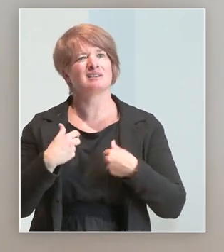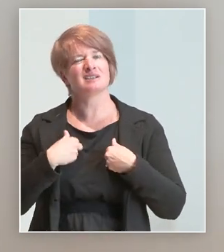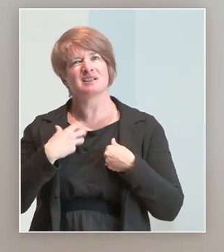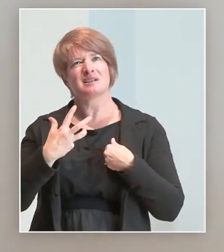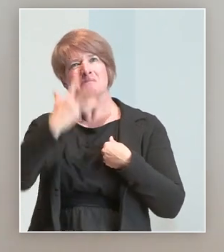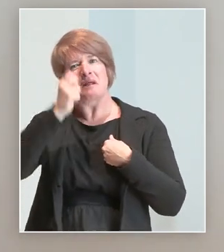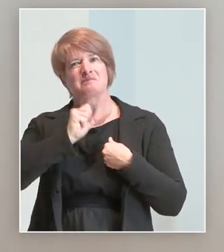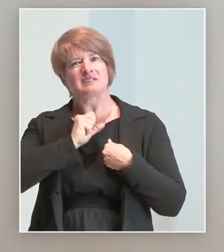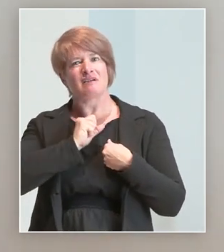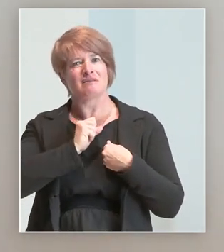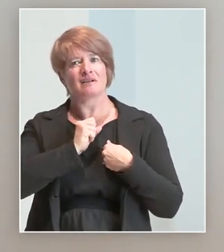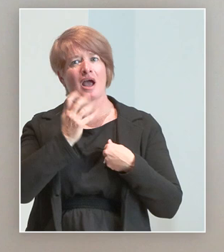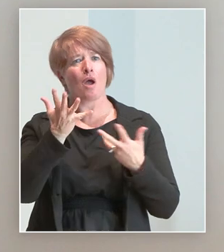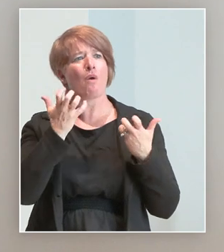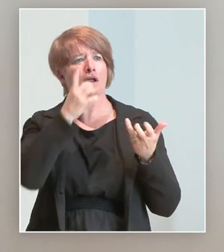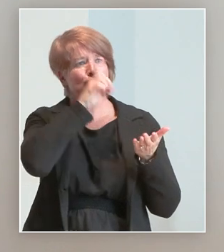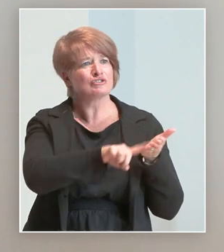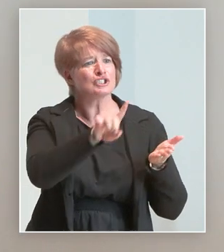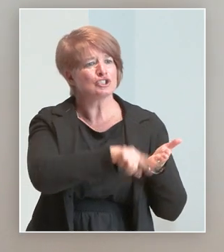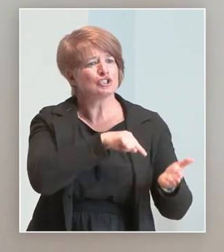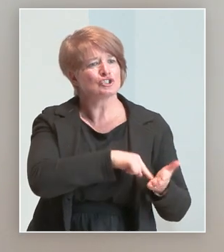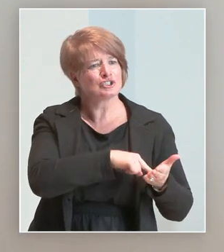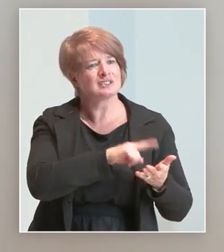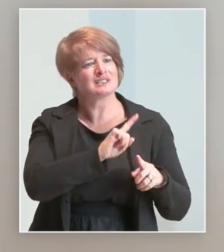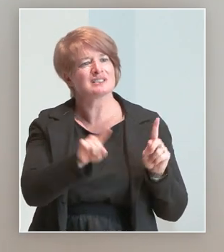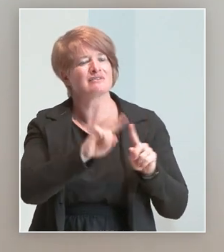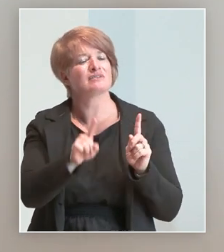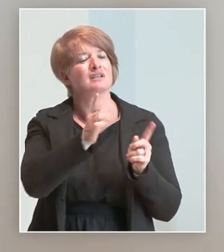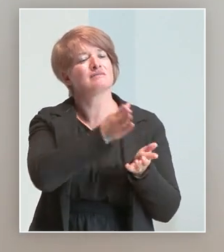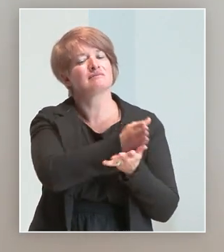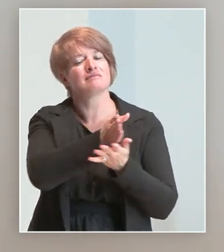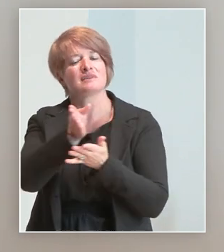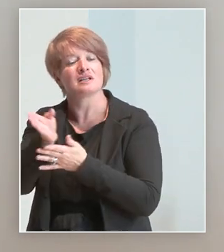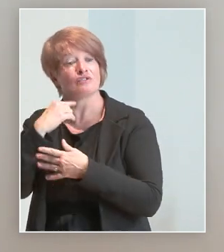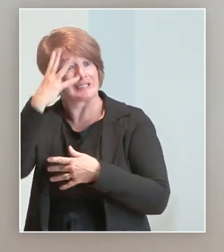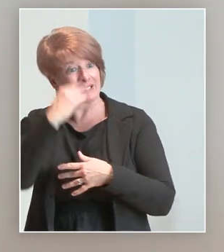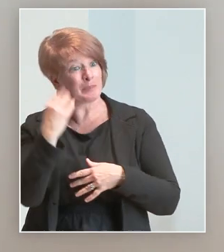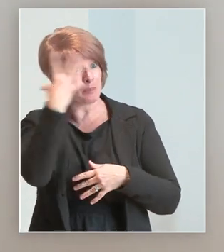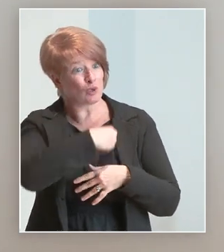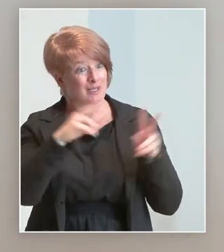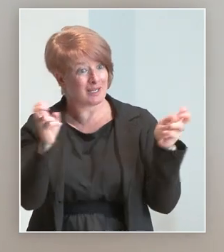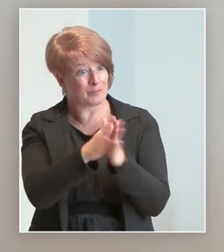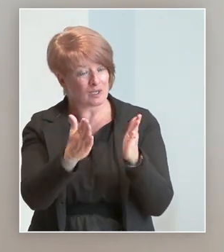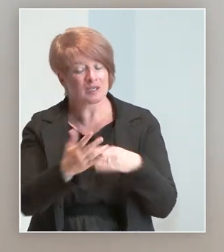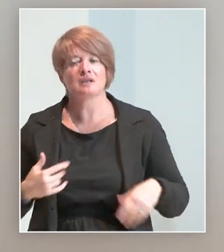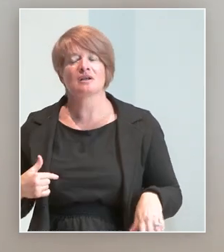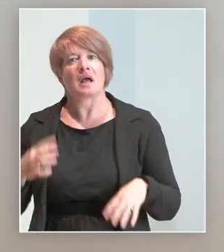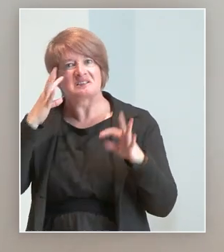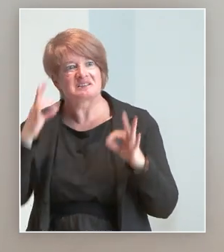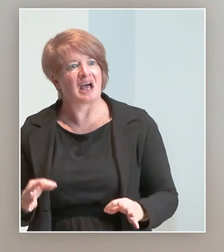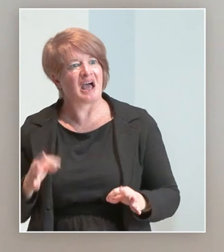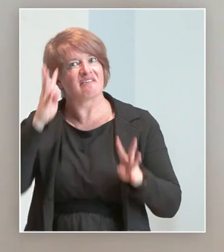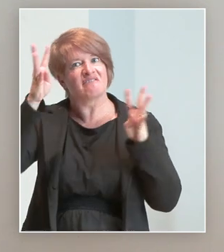for not pursuing the research paper on the different versions of Sleeping Beauty. So I tried to collect as many books about fairy